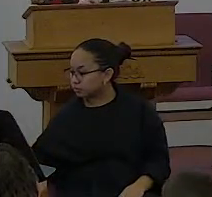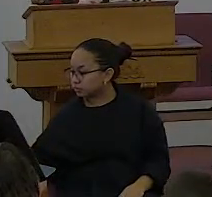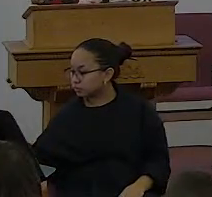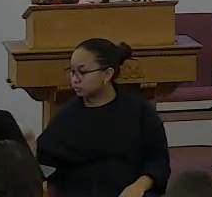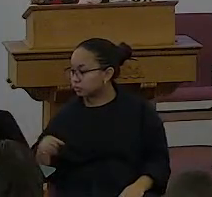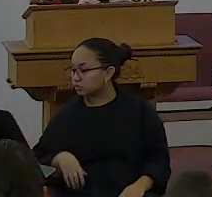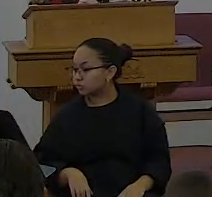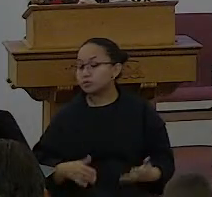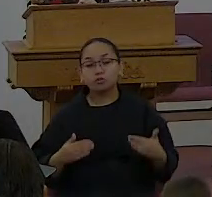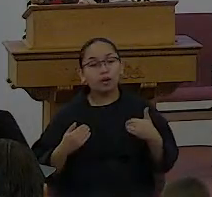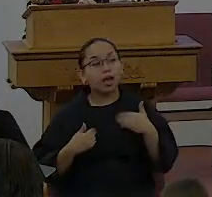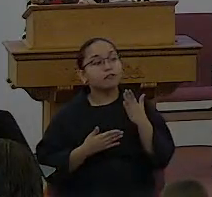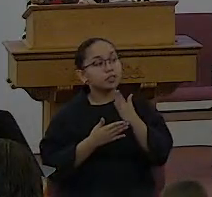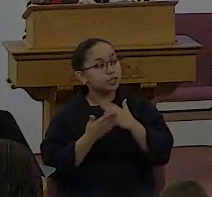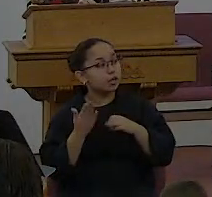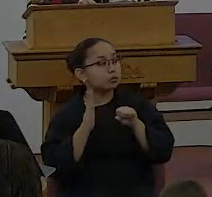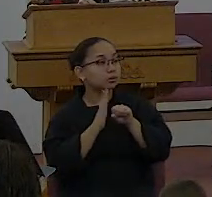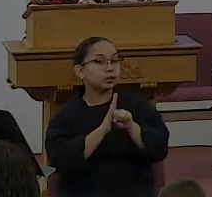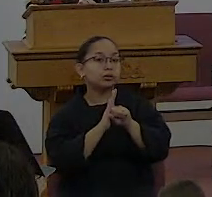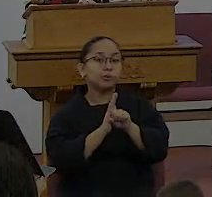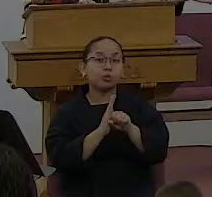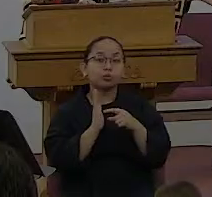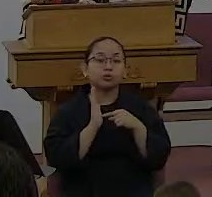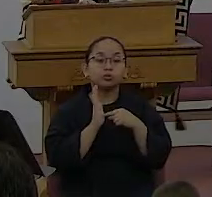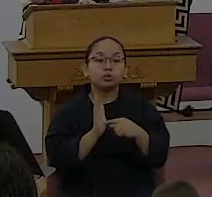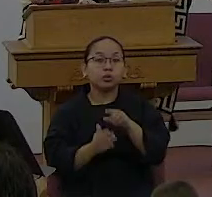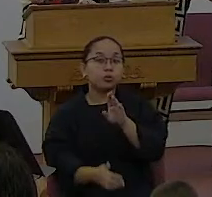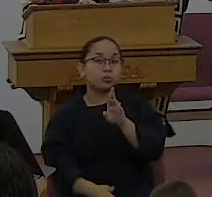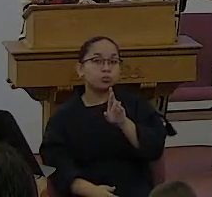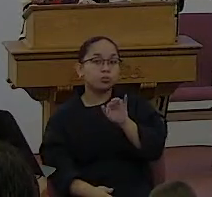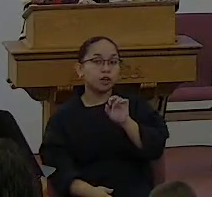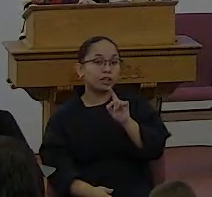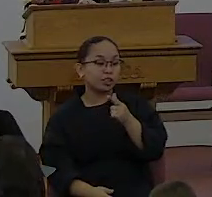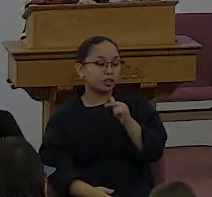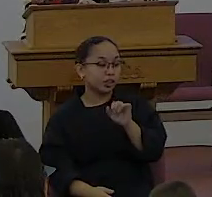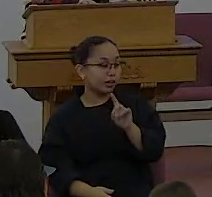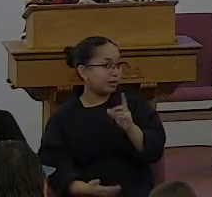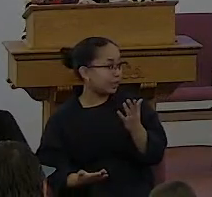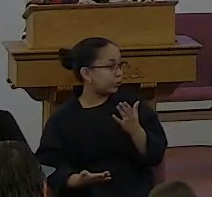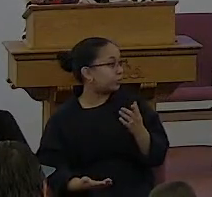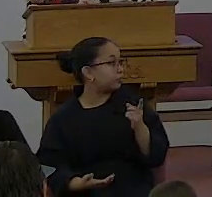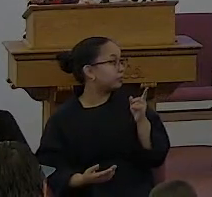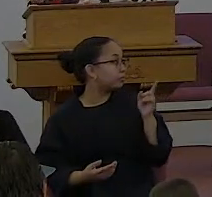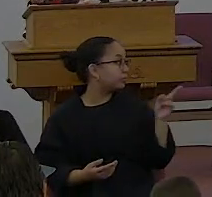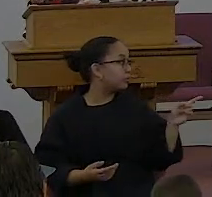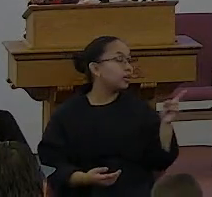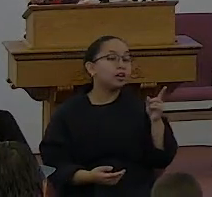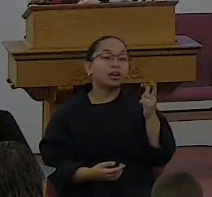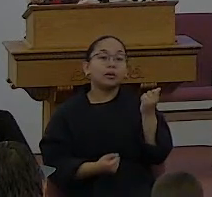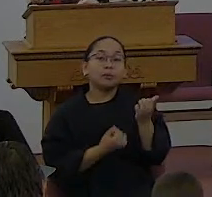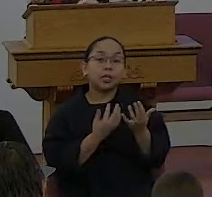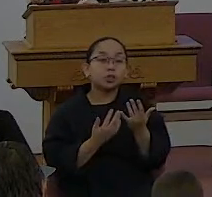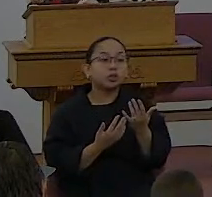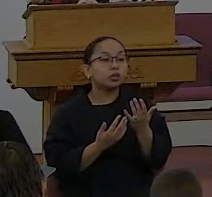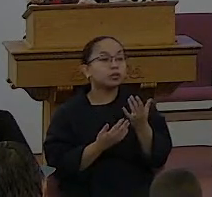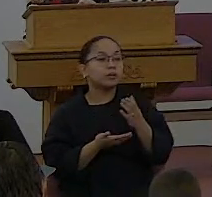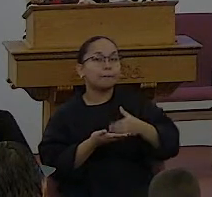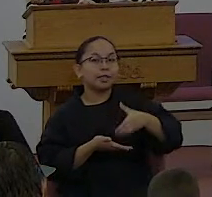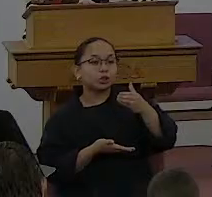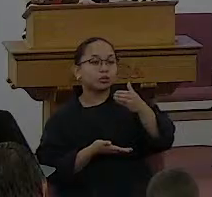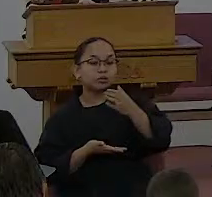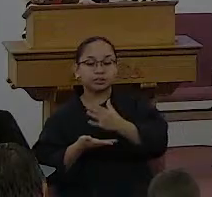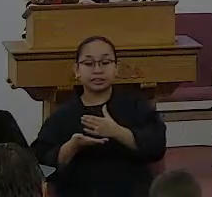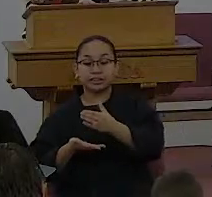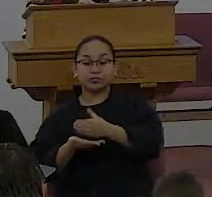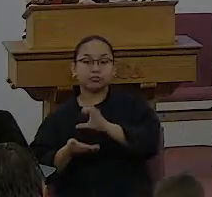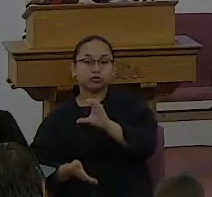have some symbols associated with the goddess Bridget on our altar today. These include the brazier, the pitcher, the